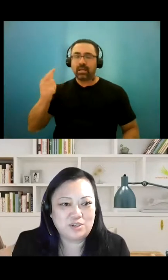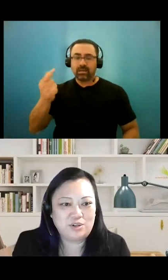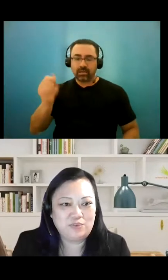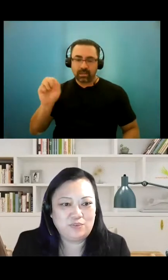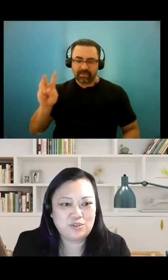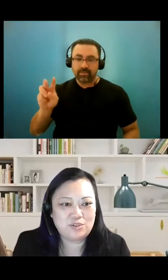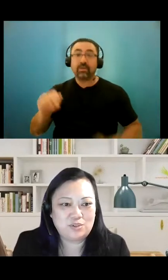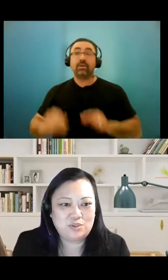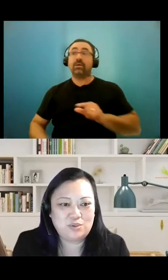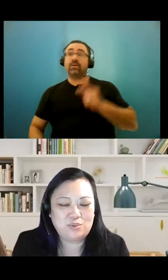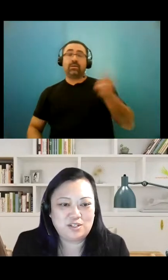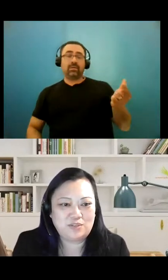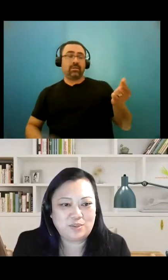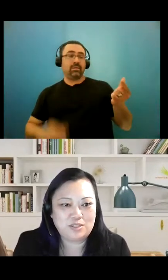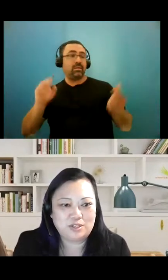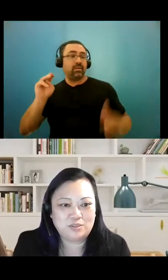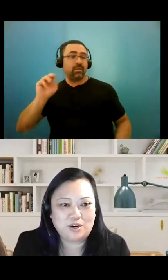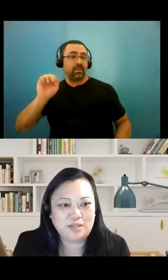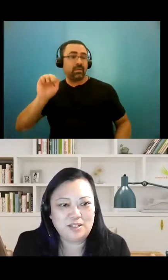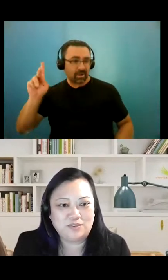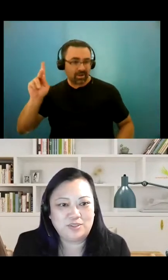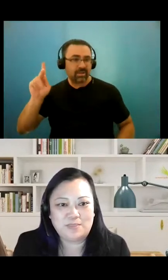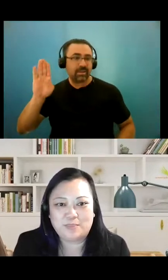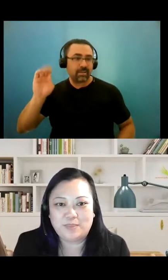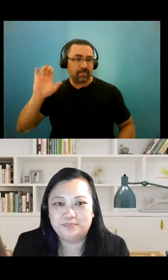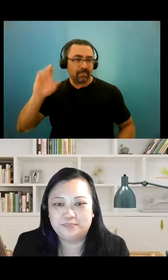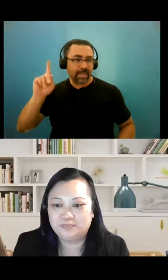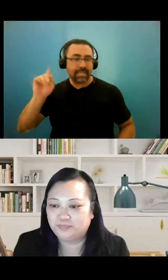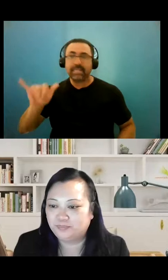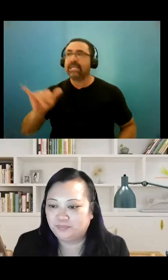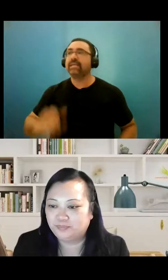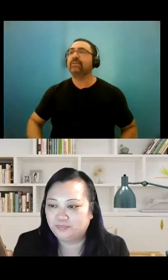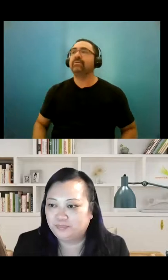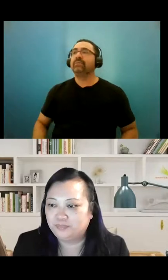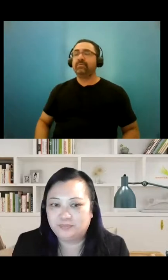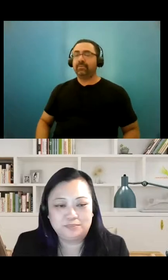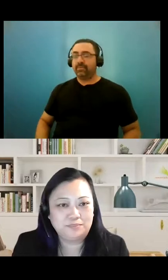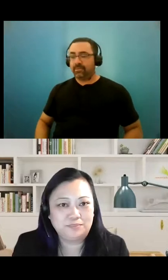Next, I'll turn it over to Chief Deputy Director Mark Beckley for Building Back Better.